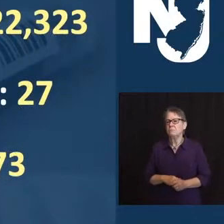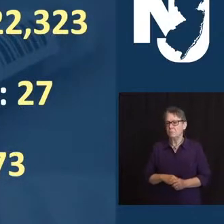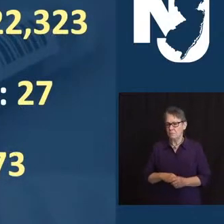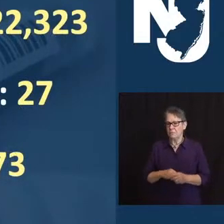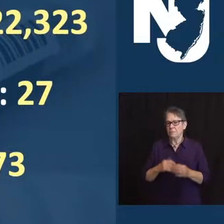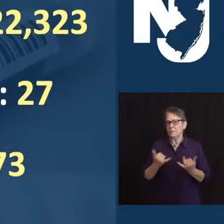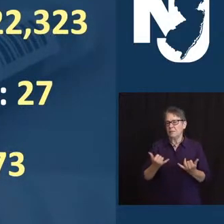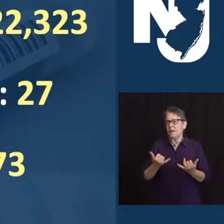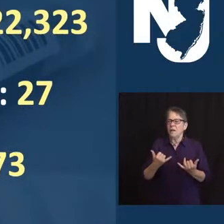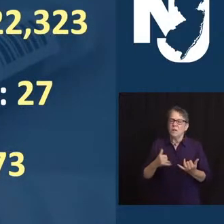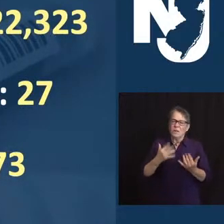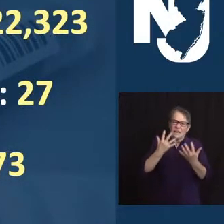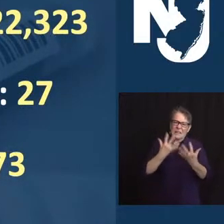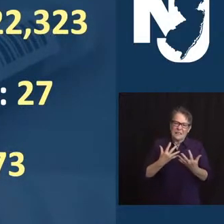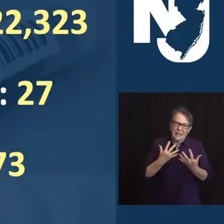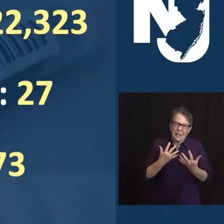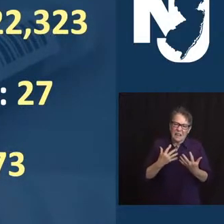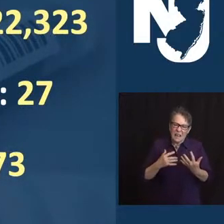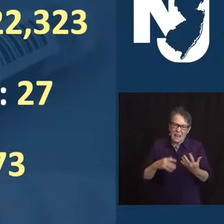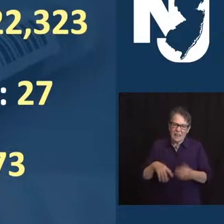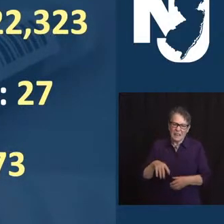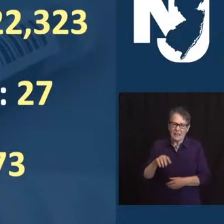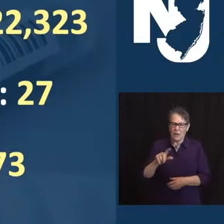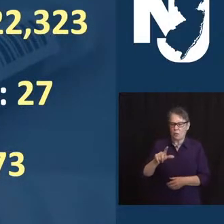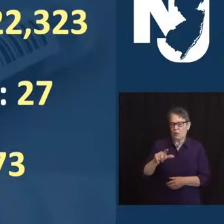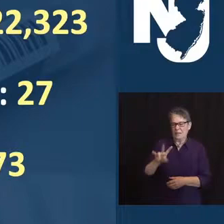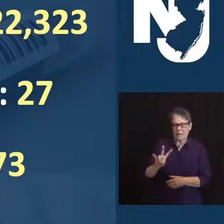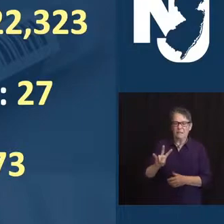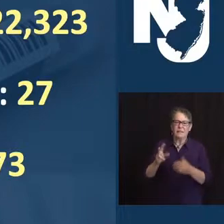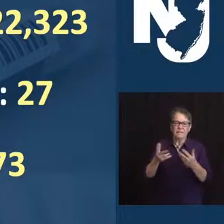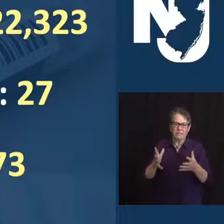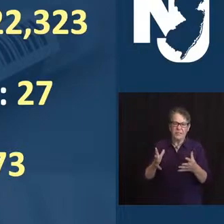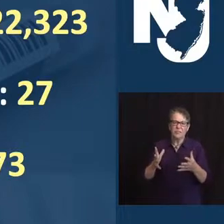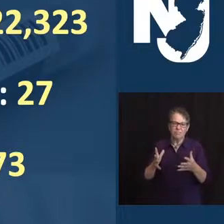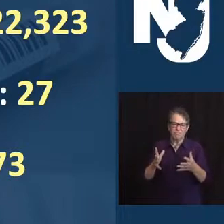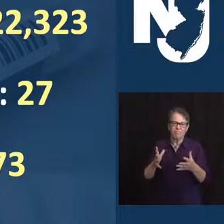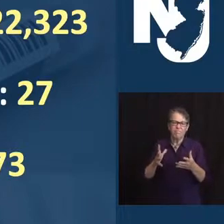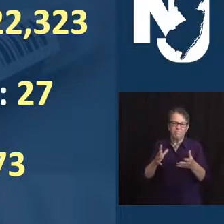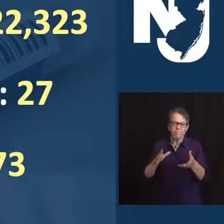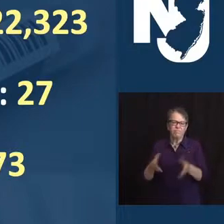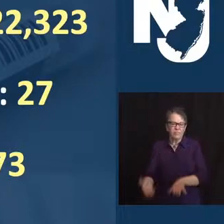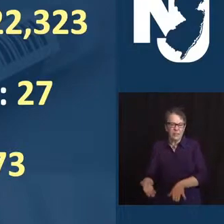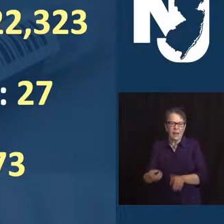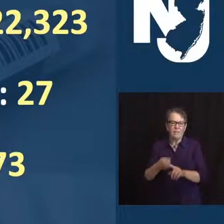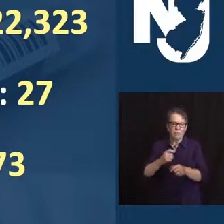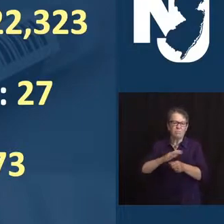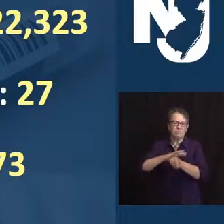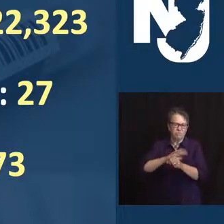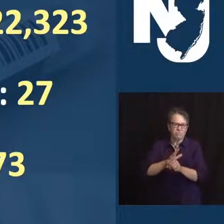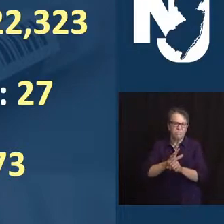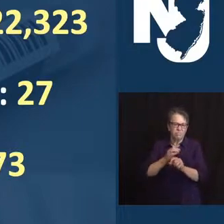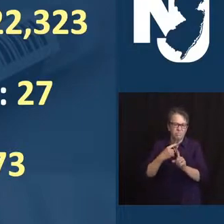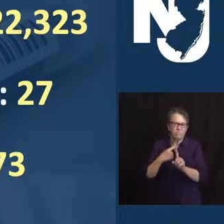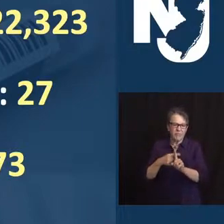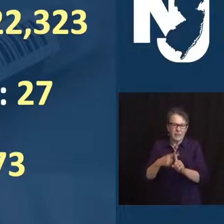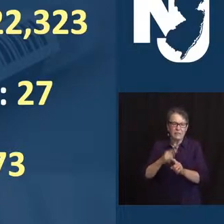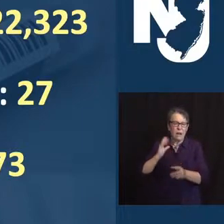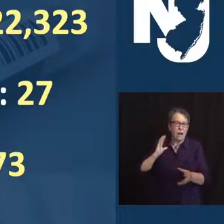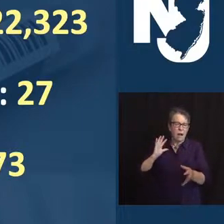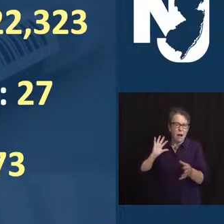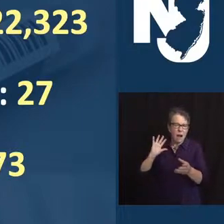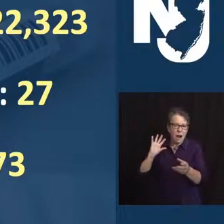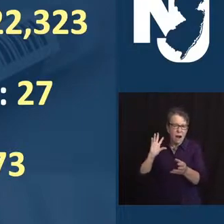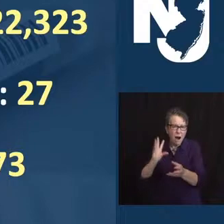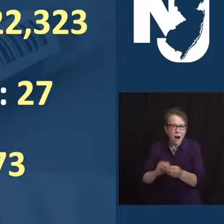hearts 27 newly confirmed deaths linked to COVID-related complications. The total number of New Jerseyans we have now